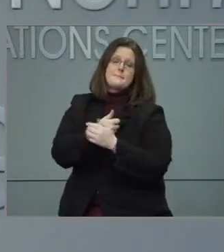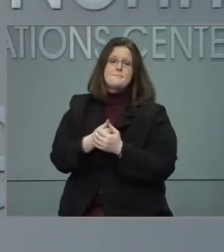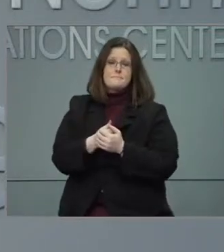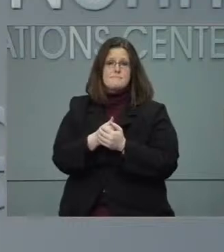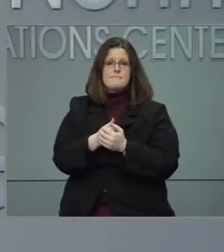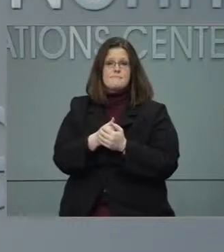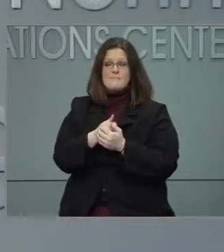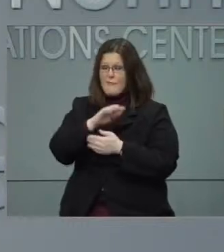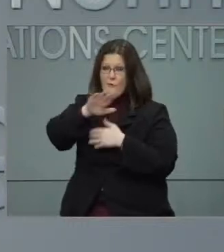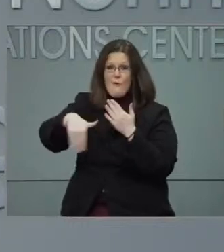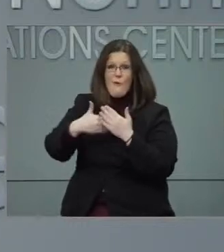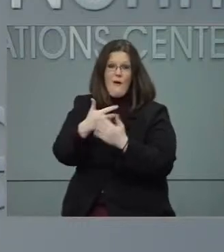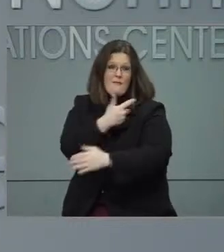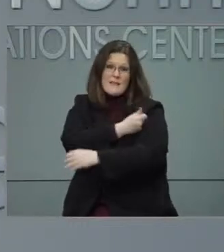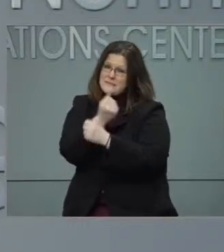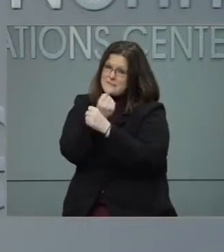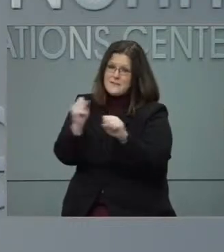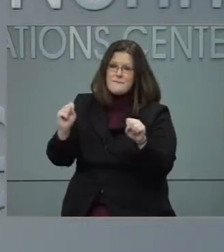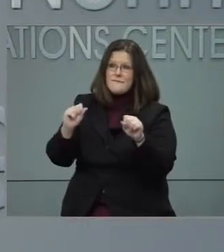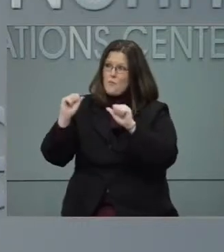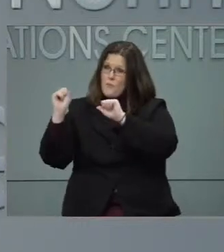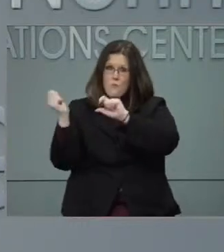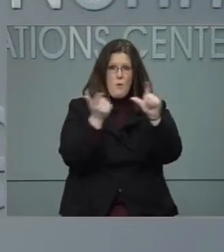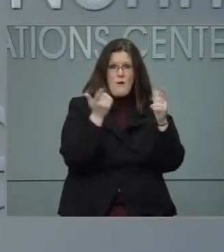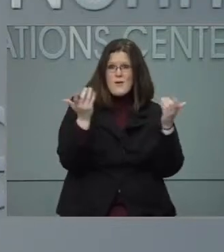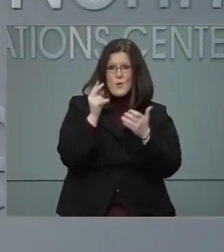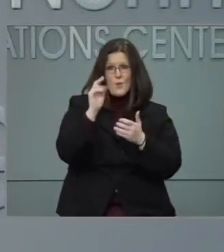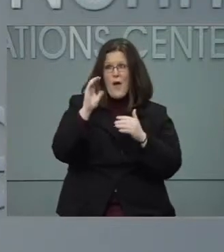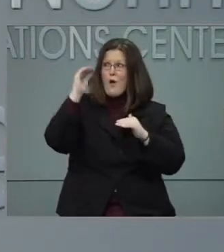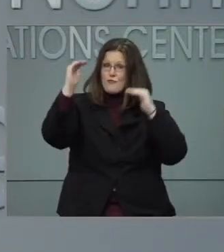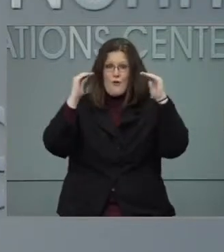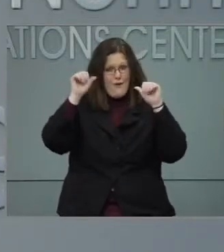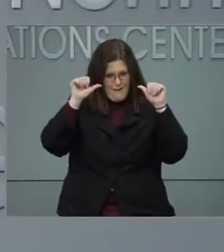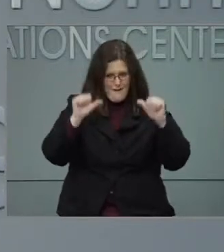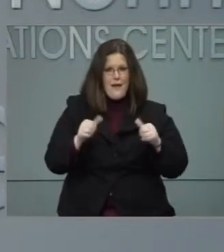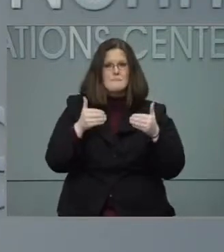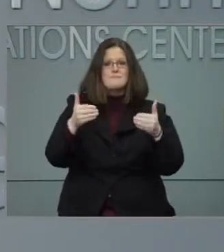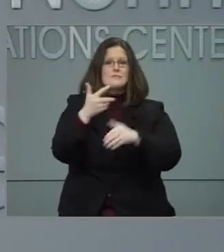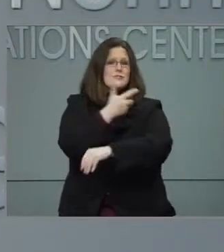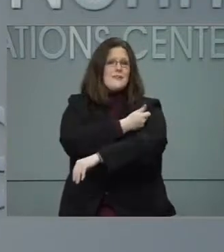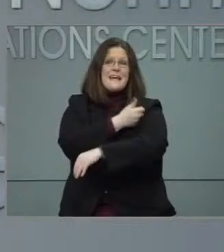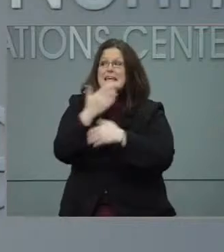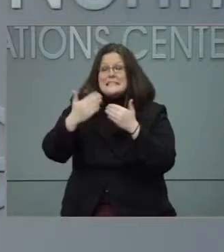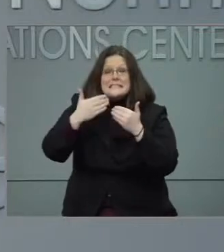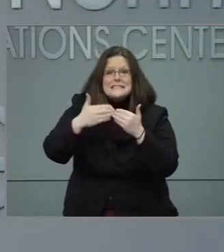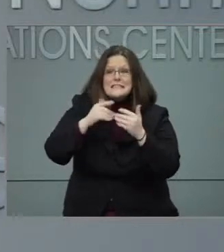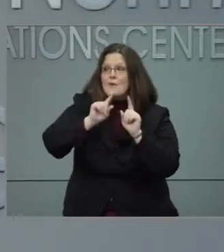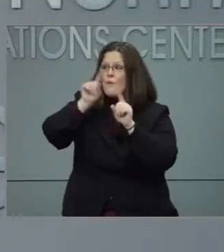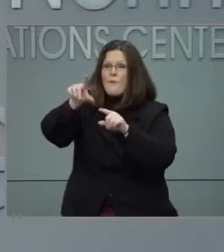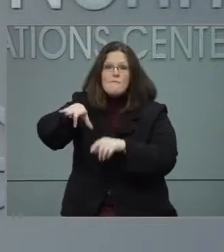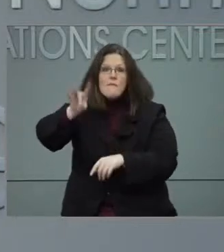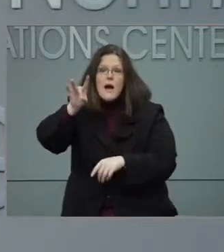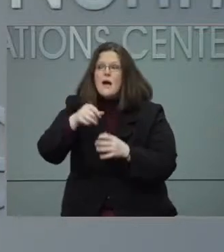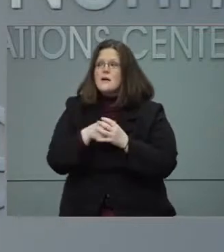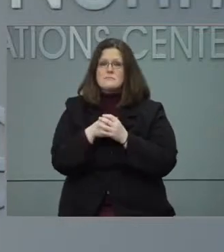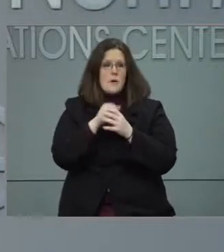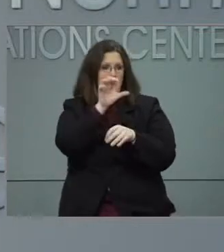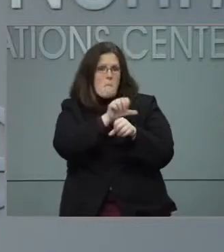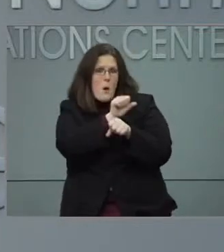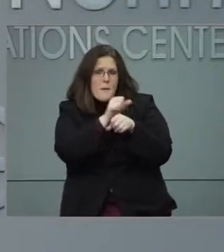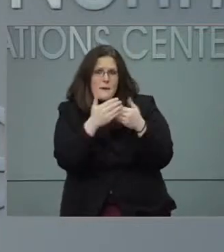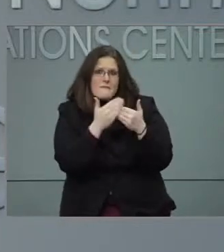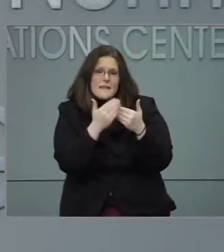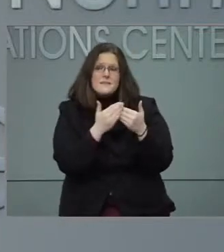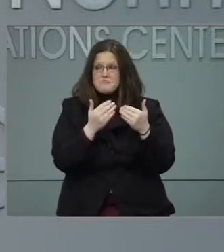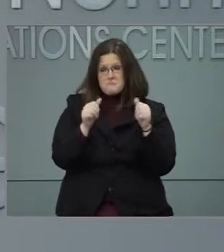every adult in the state at no cost. They're easy to find, so many different locations. They're convenient appointments and